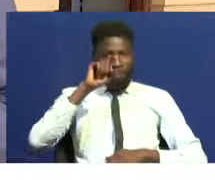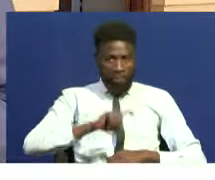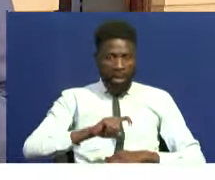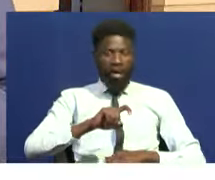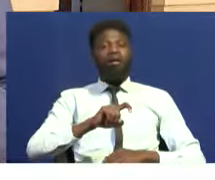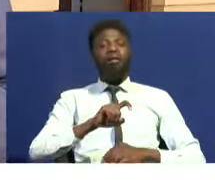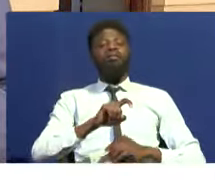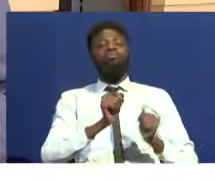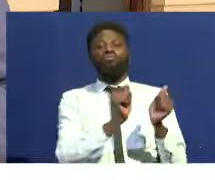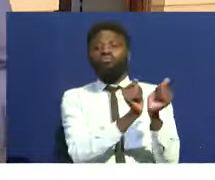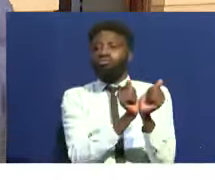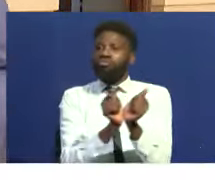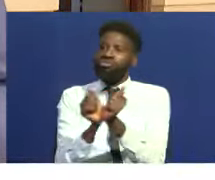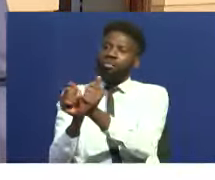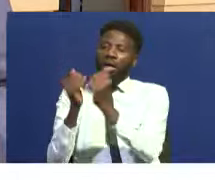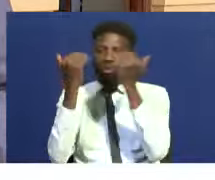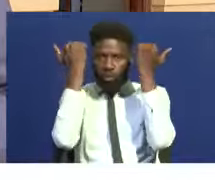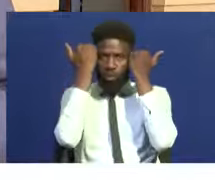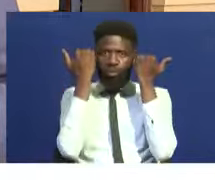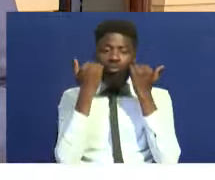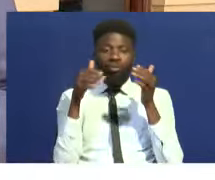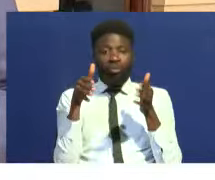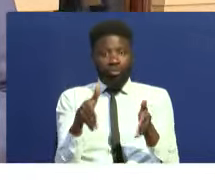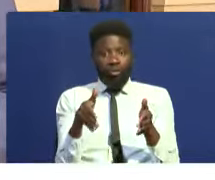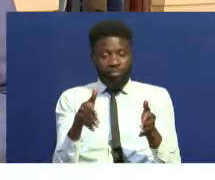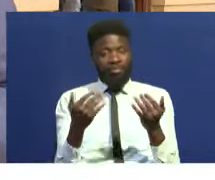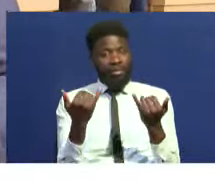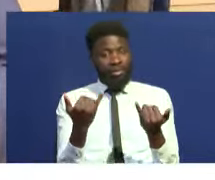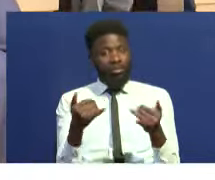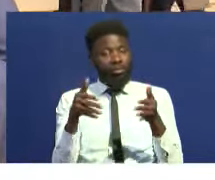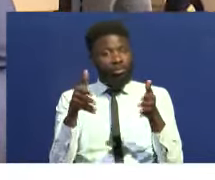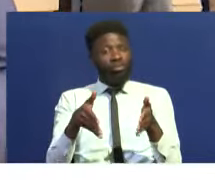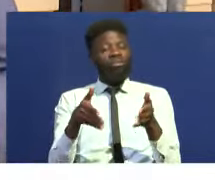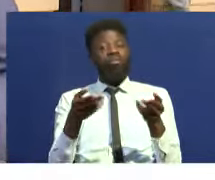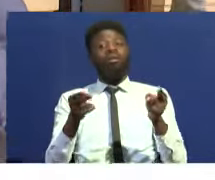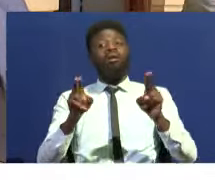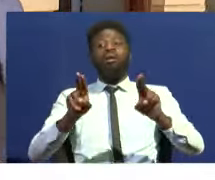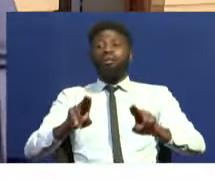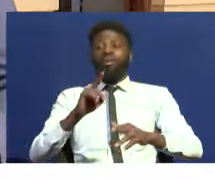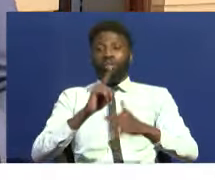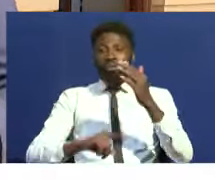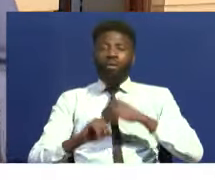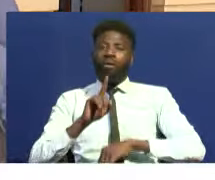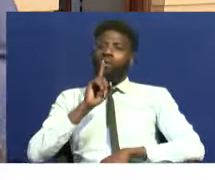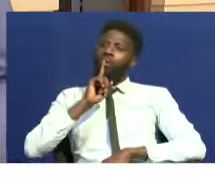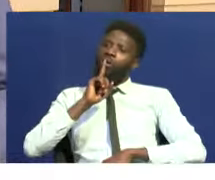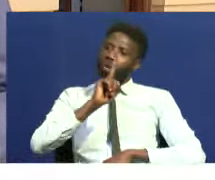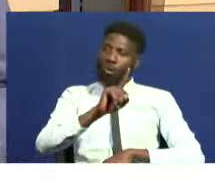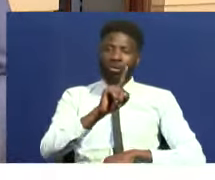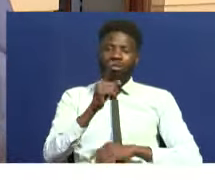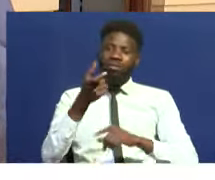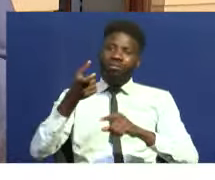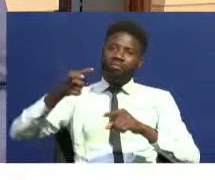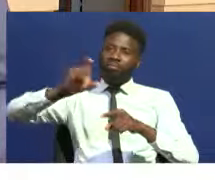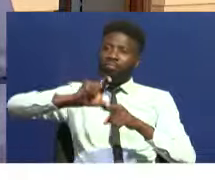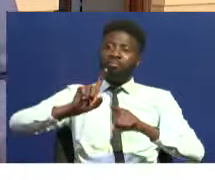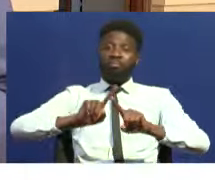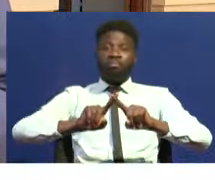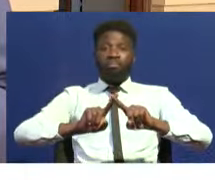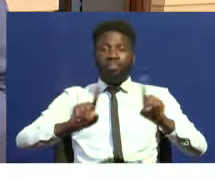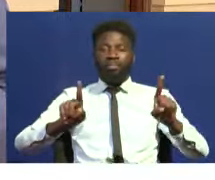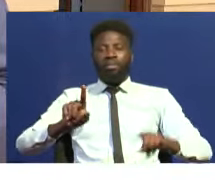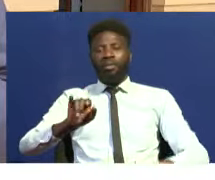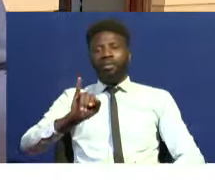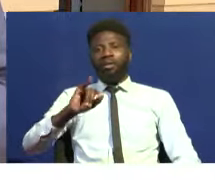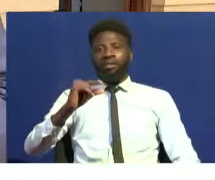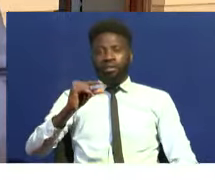Judge Bahati Mwamuye. What has happened today, rather, is we've gotten more orders, but of course, the Inspector General of Police, who